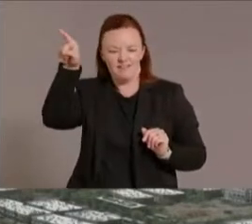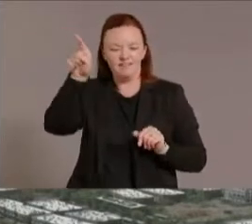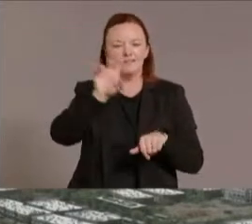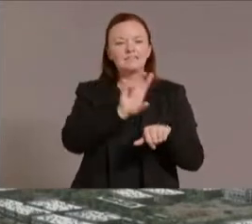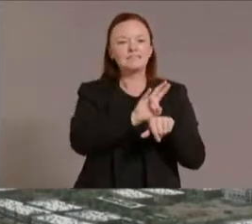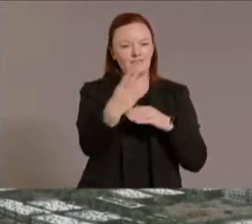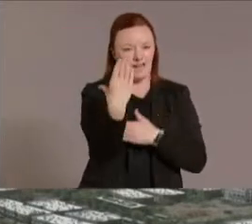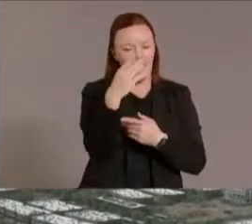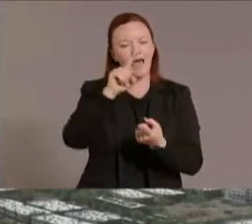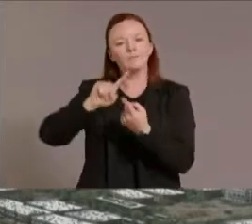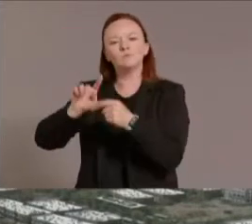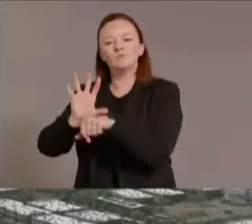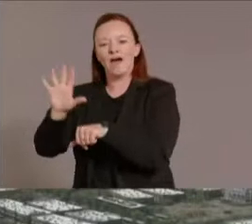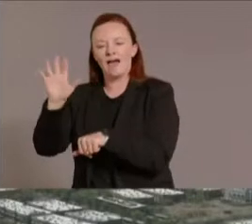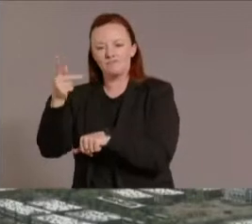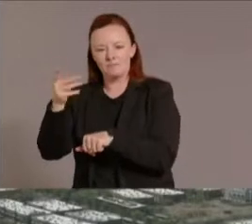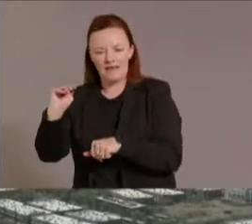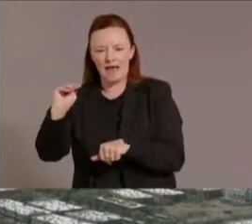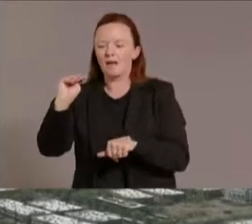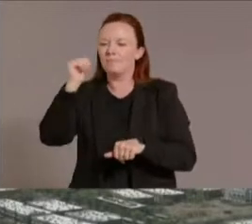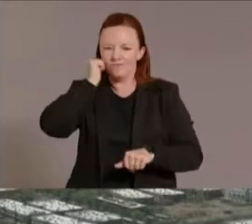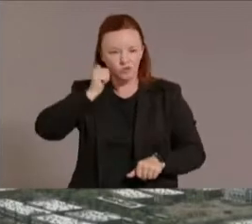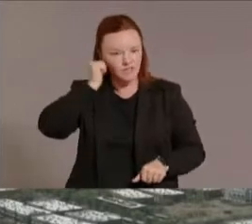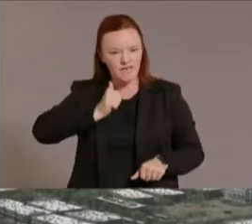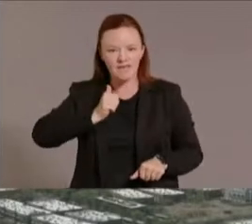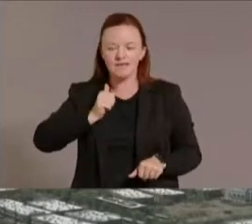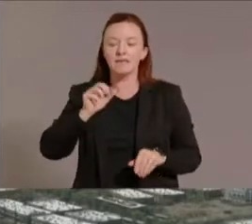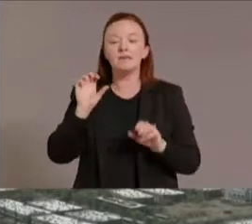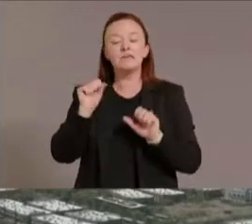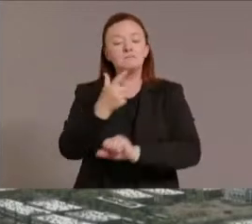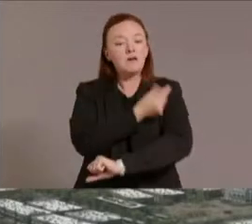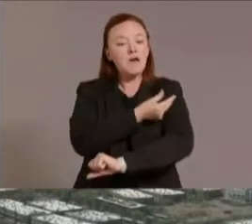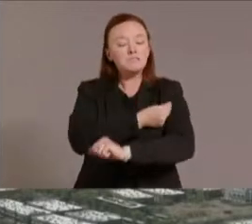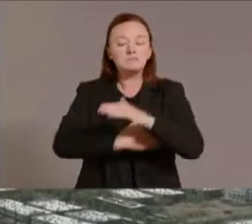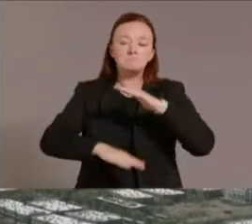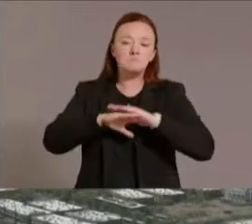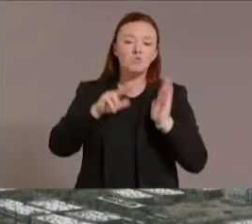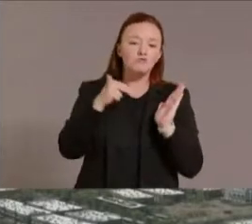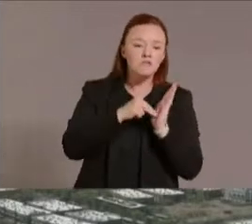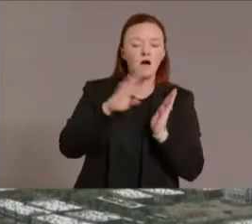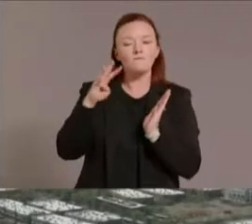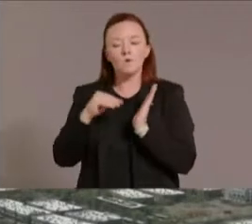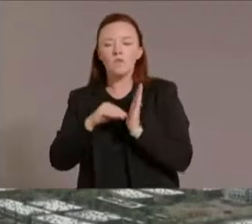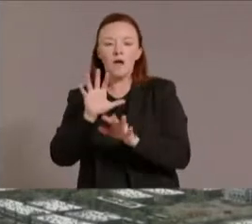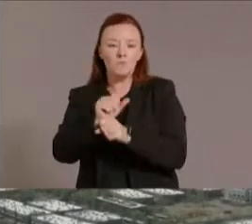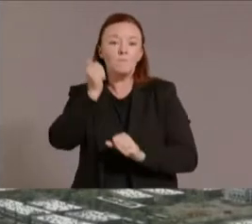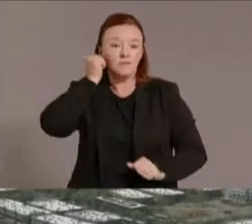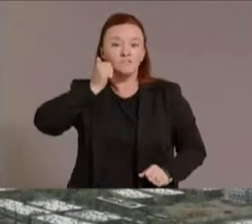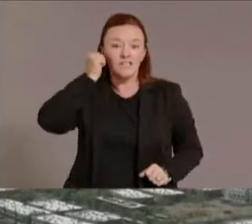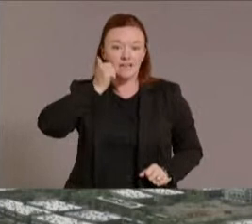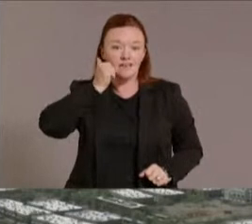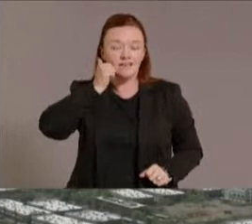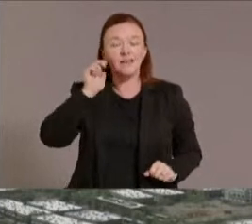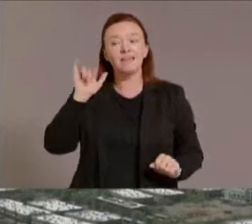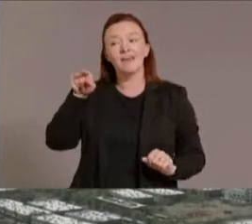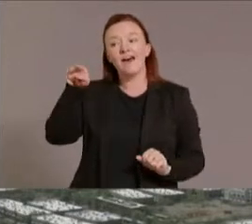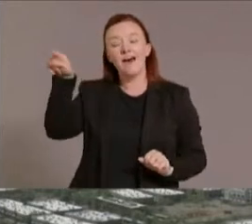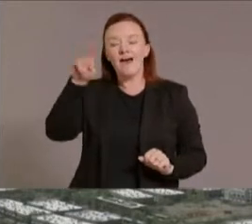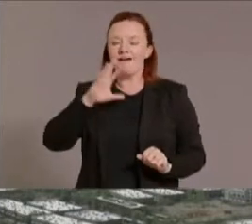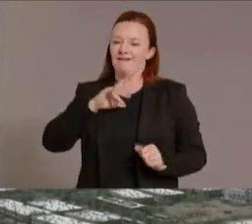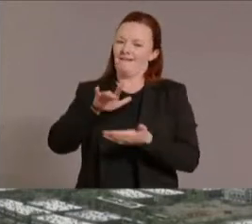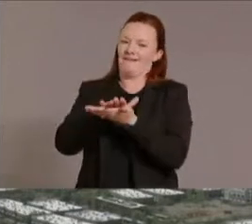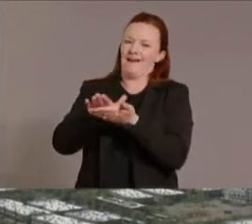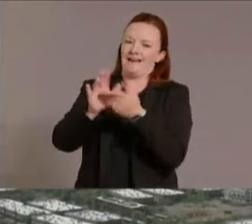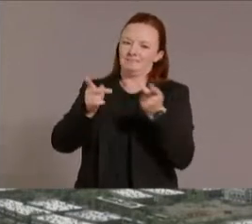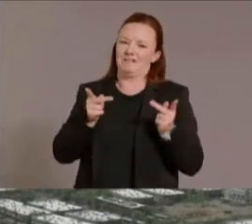5 p.m., and they can do 3,000 to 4,000 appointments per day. We would encourage you, it's a very nice facility. We